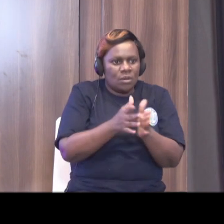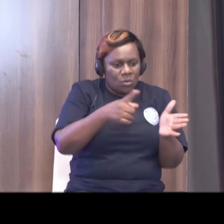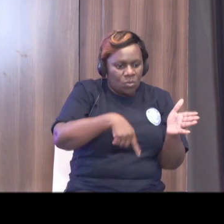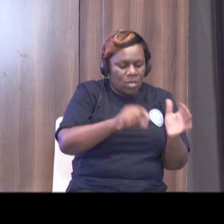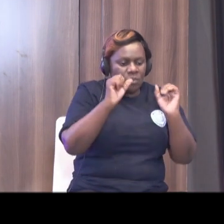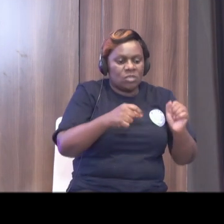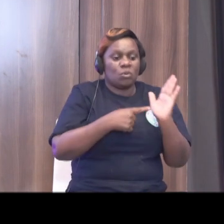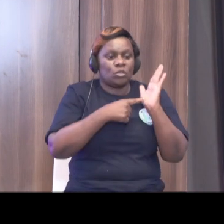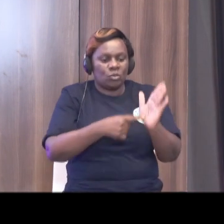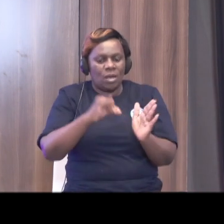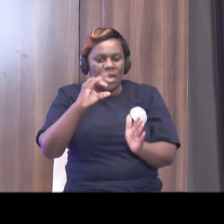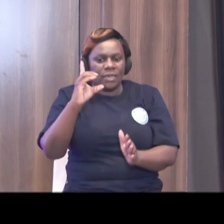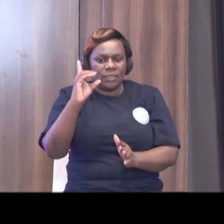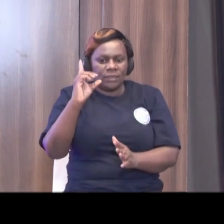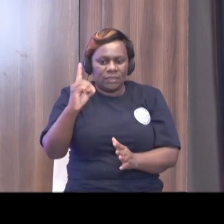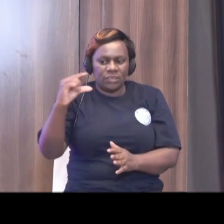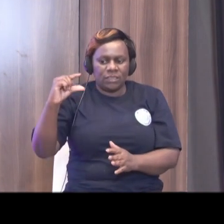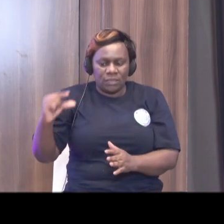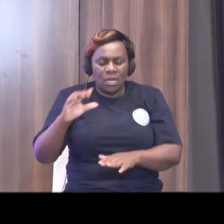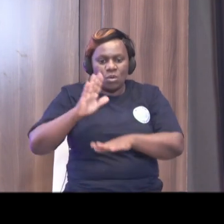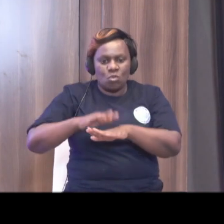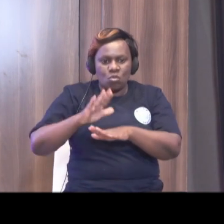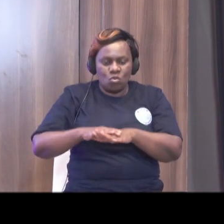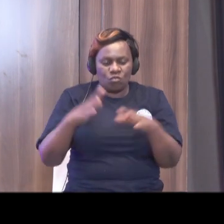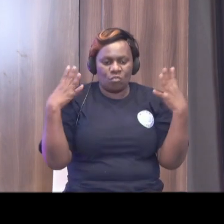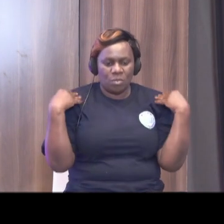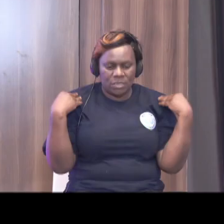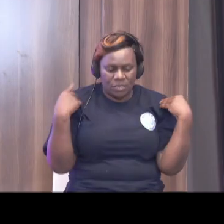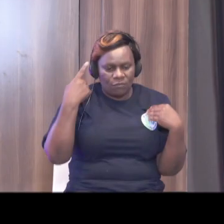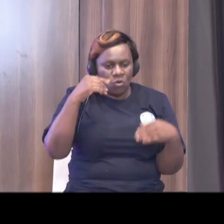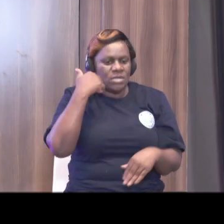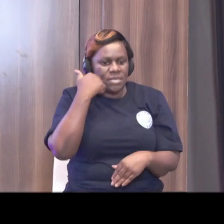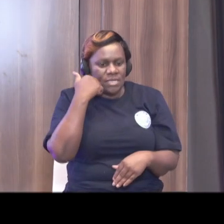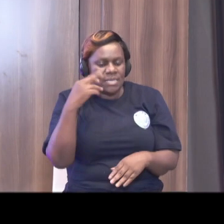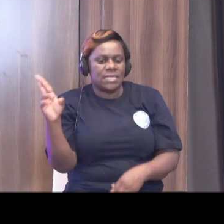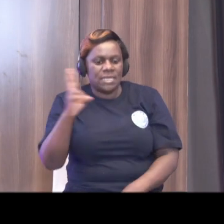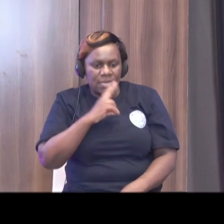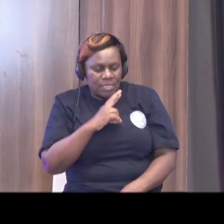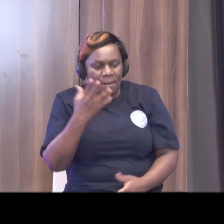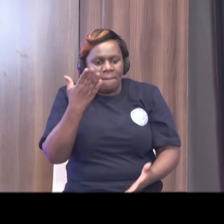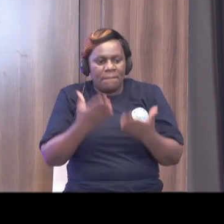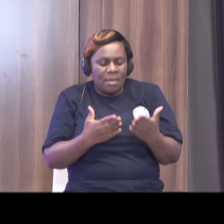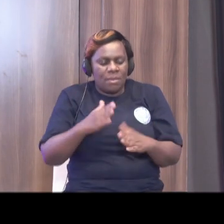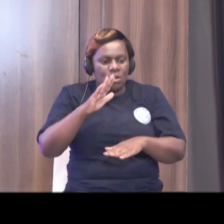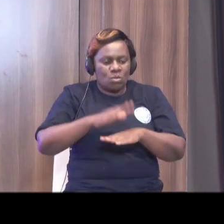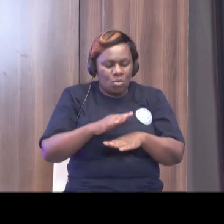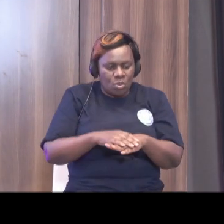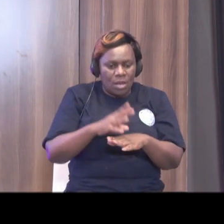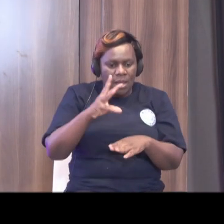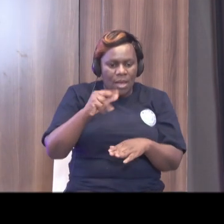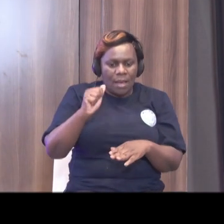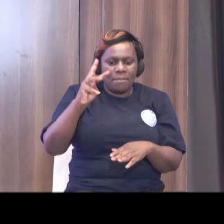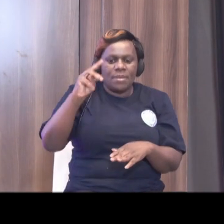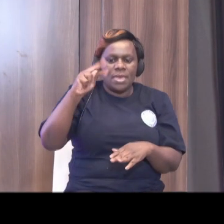could show that IgG does seem to be a good proxy for disease risk, maybe an appropriate immunologic